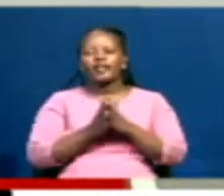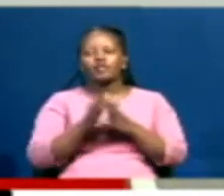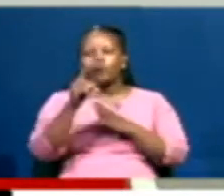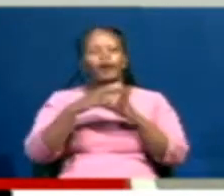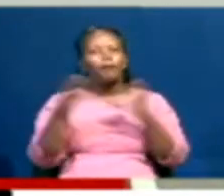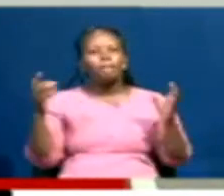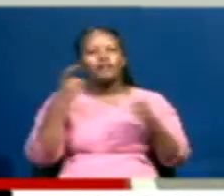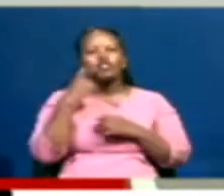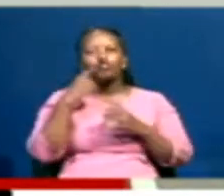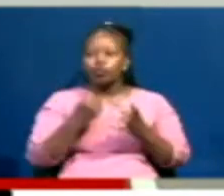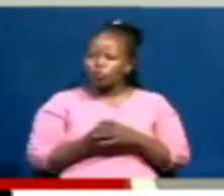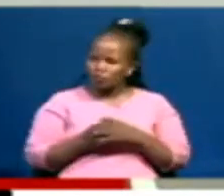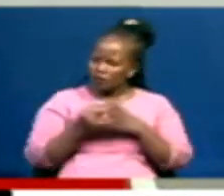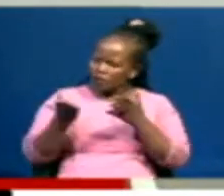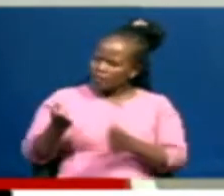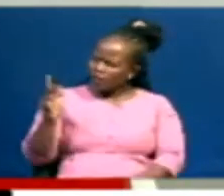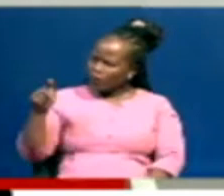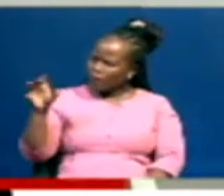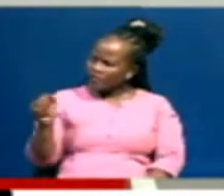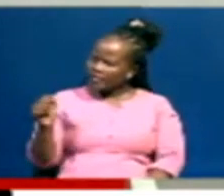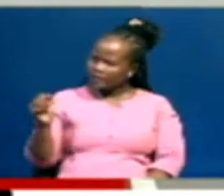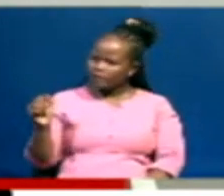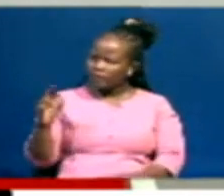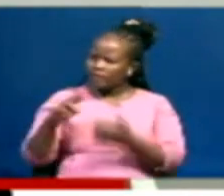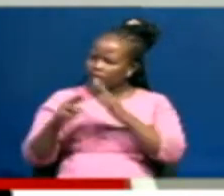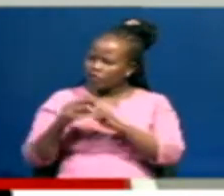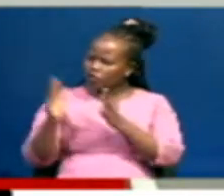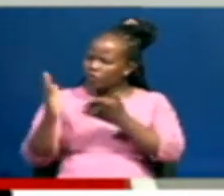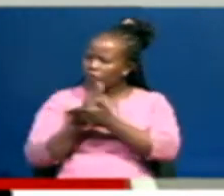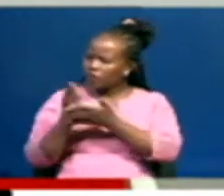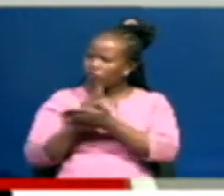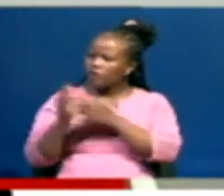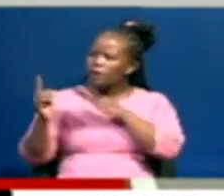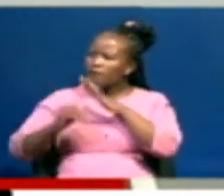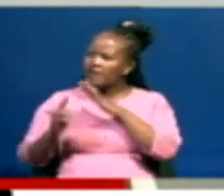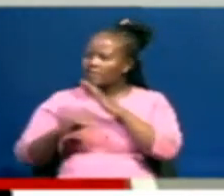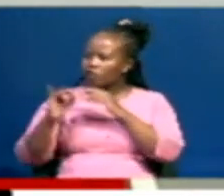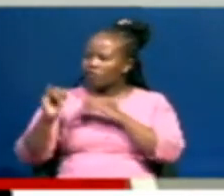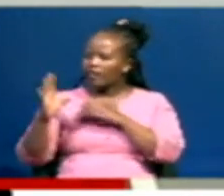P.S. What is the correlation between your ministry, the Ministry of ICT and